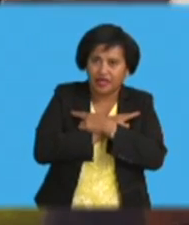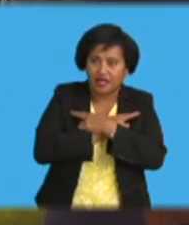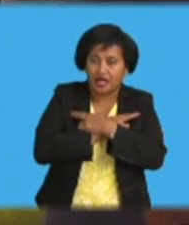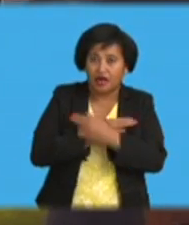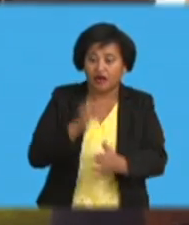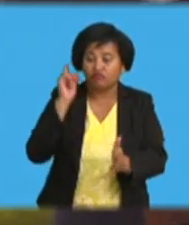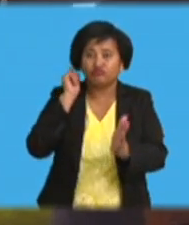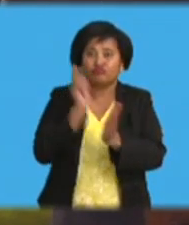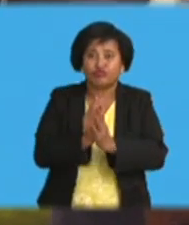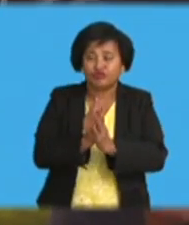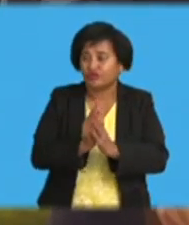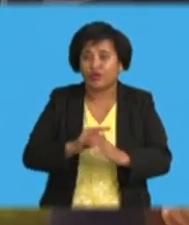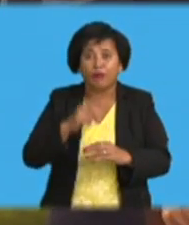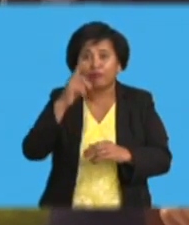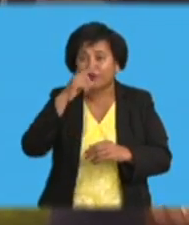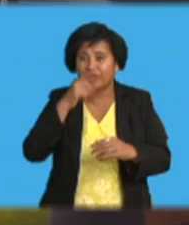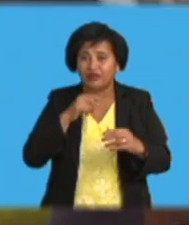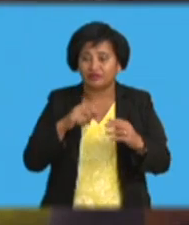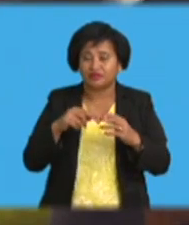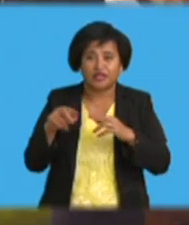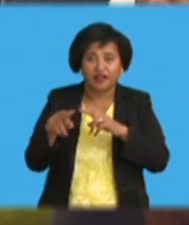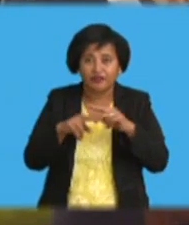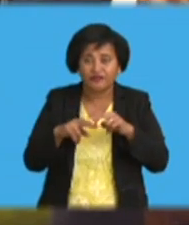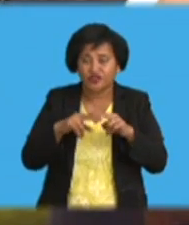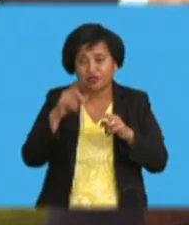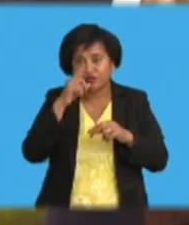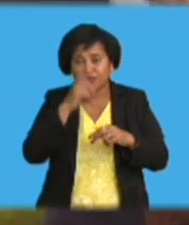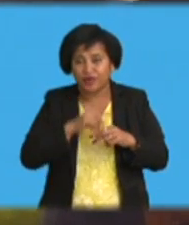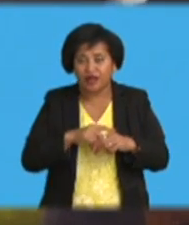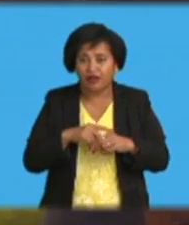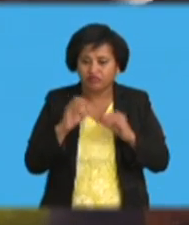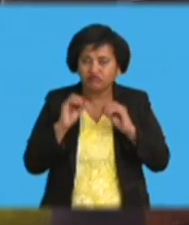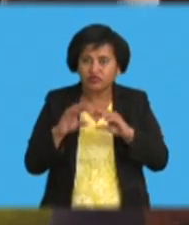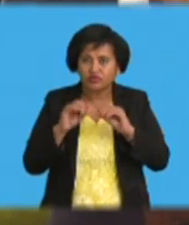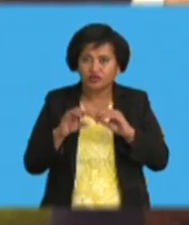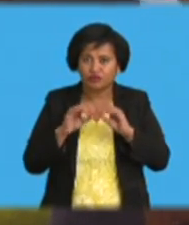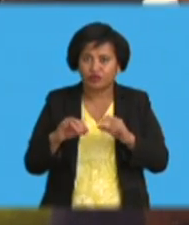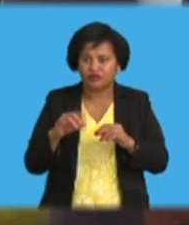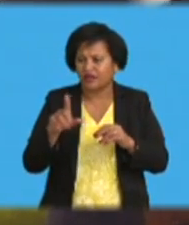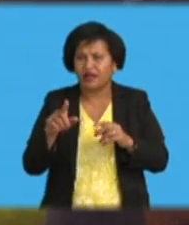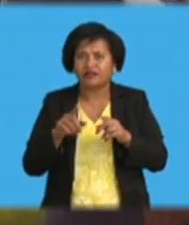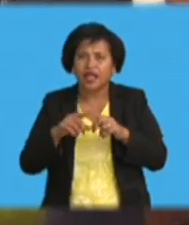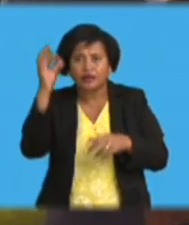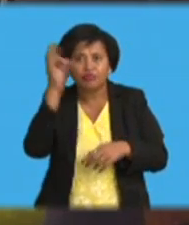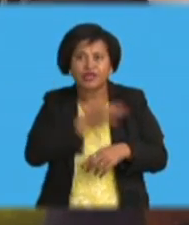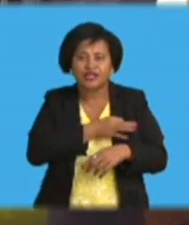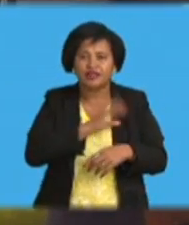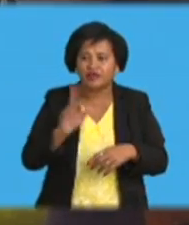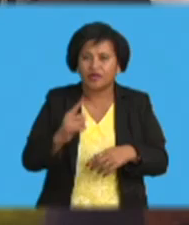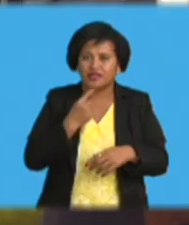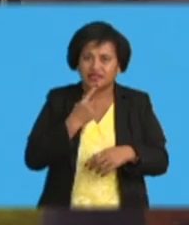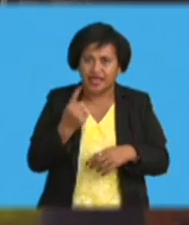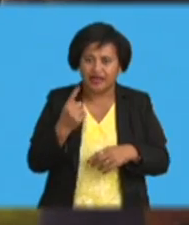thousands of Fijians were misled by his actions. They had been misled by someone who really ought to have held himself to much higher standards of